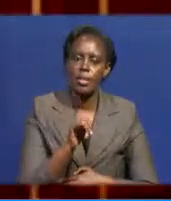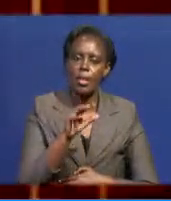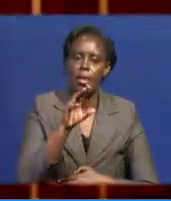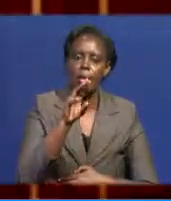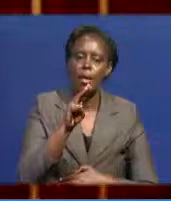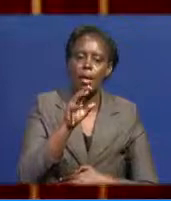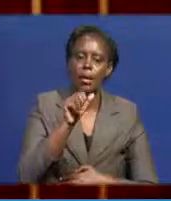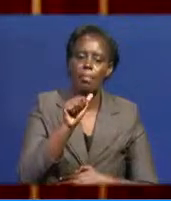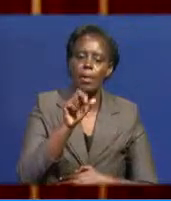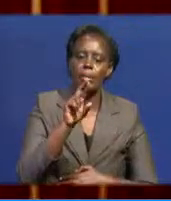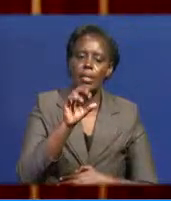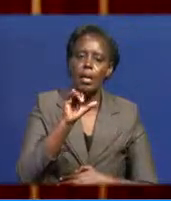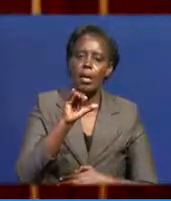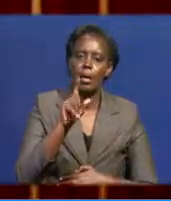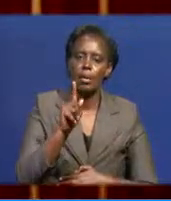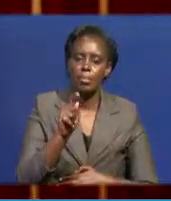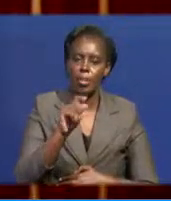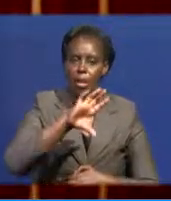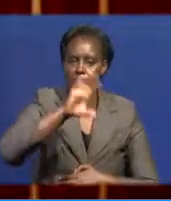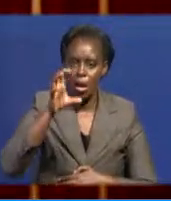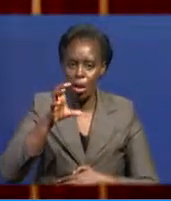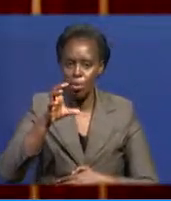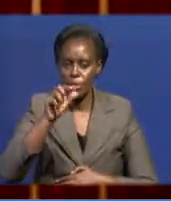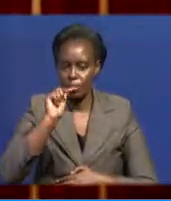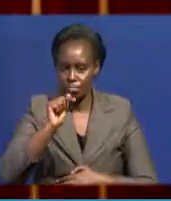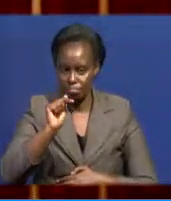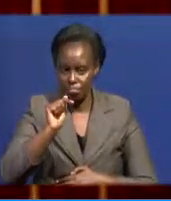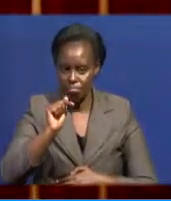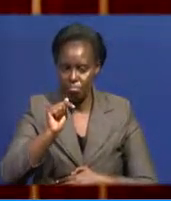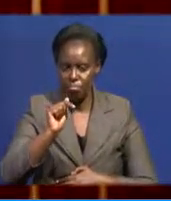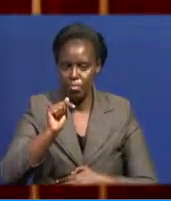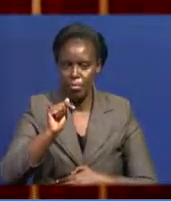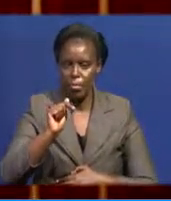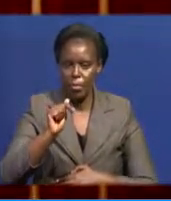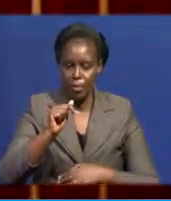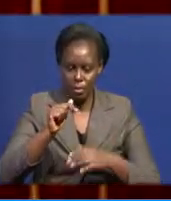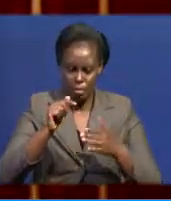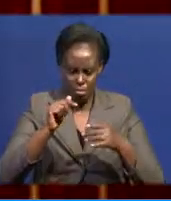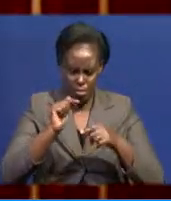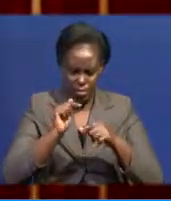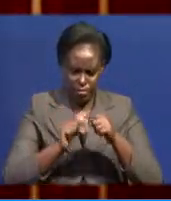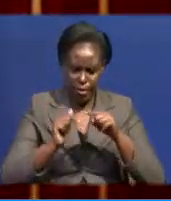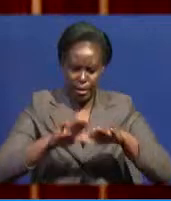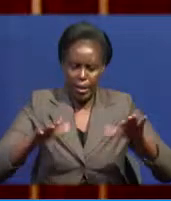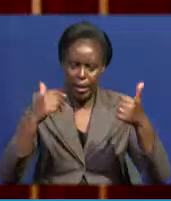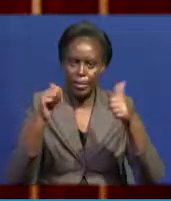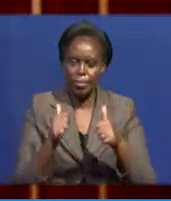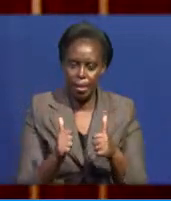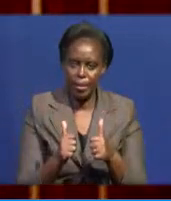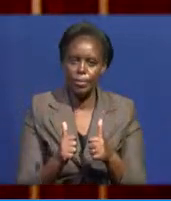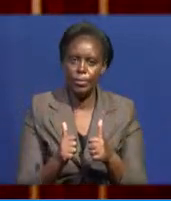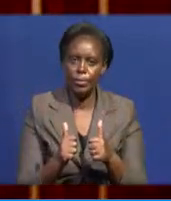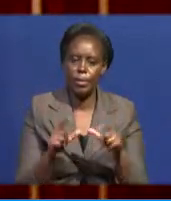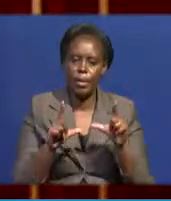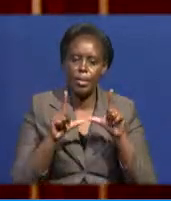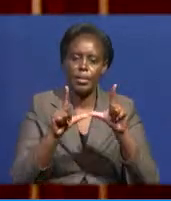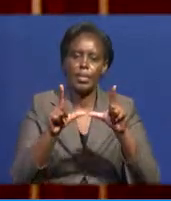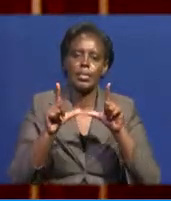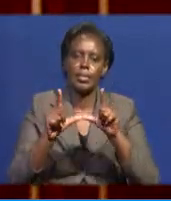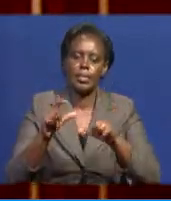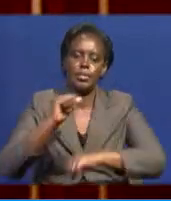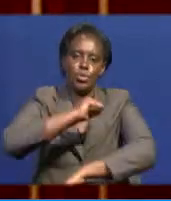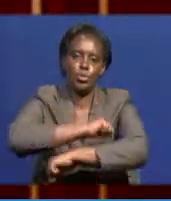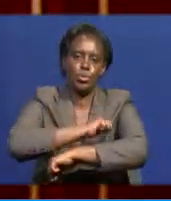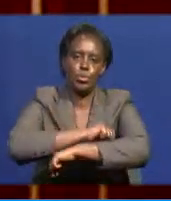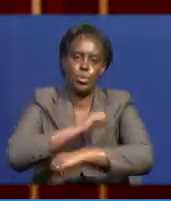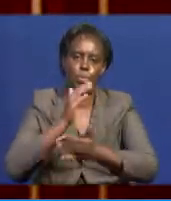Marsabit is one of the counties that adjudication has not been completed. In fact, the titling of schools will be